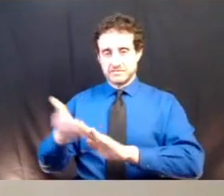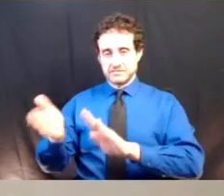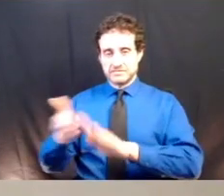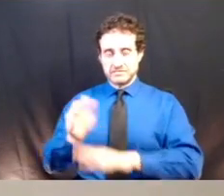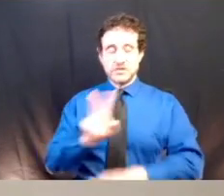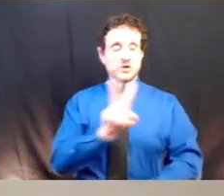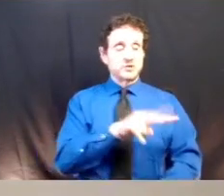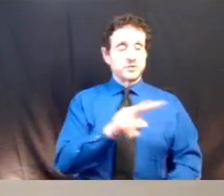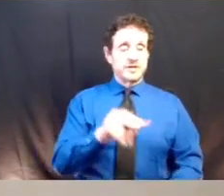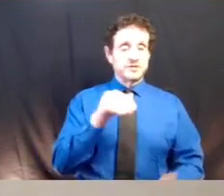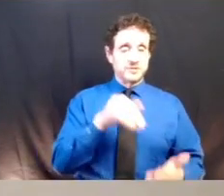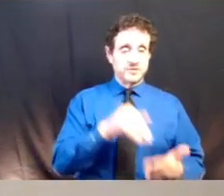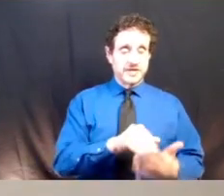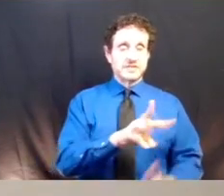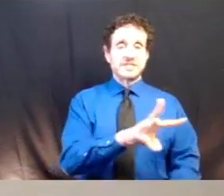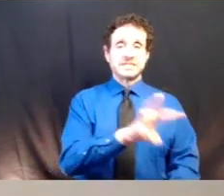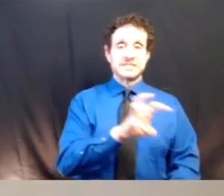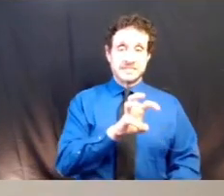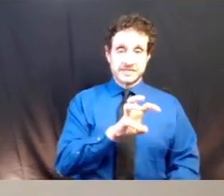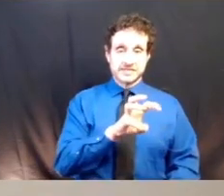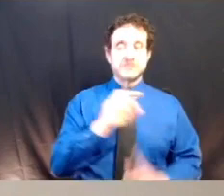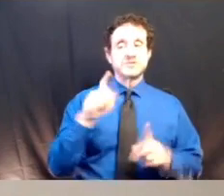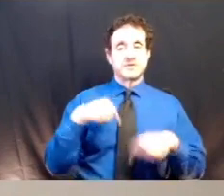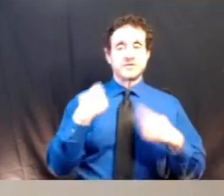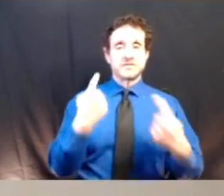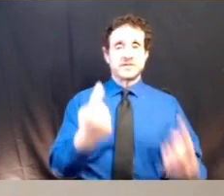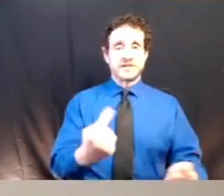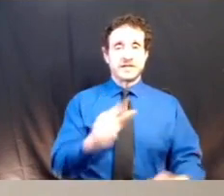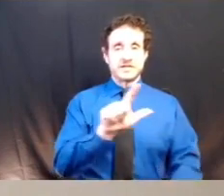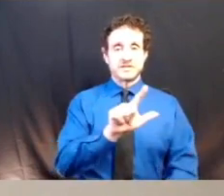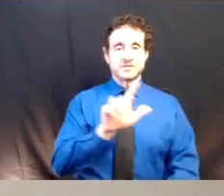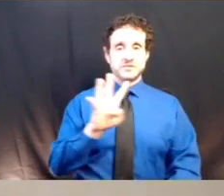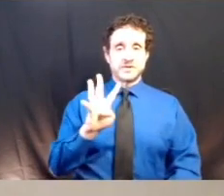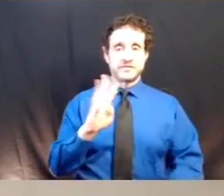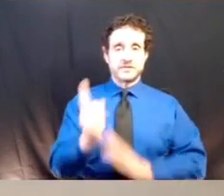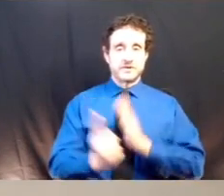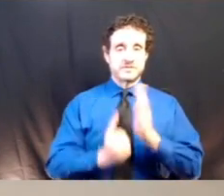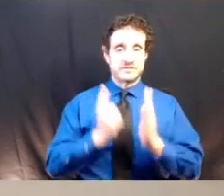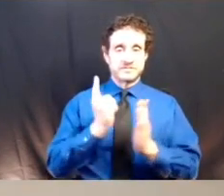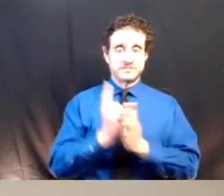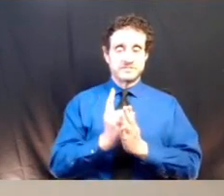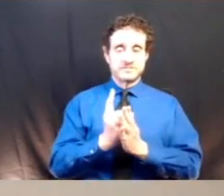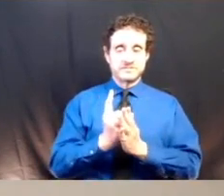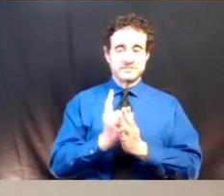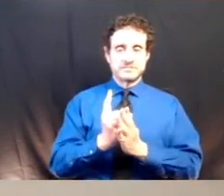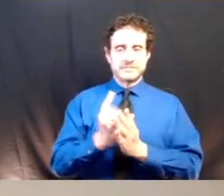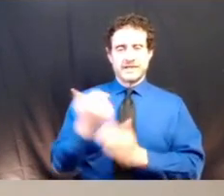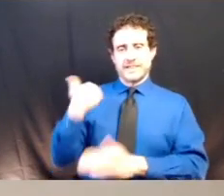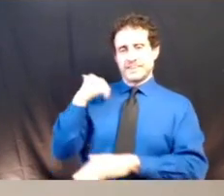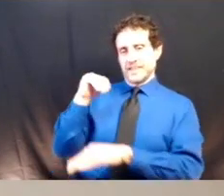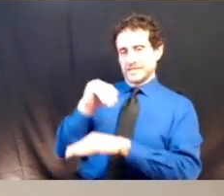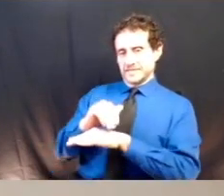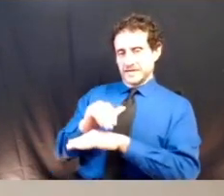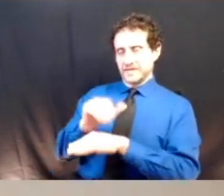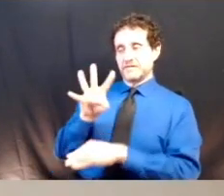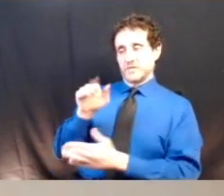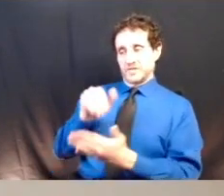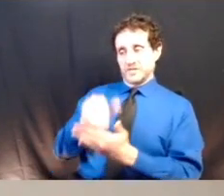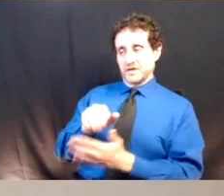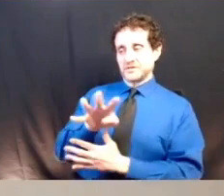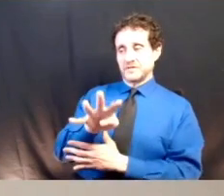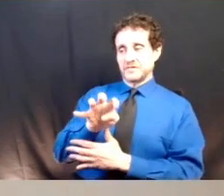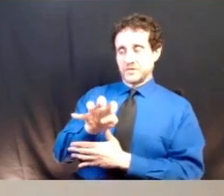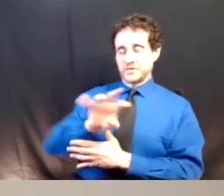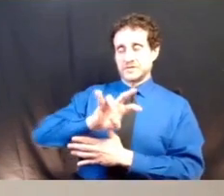22,678 were reported in the last 24 hours. As of last night, 4,473 people